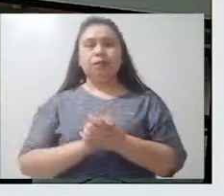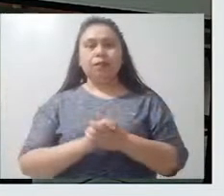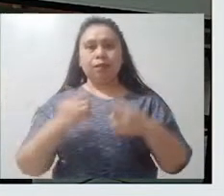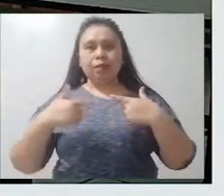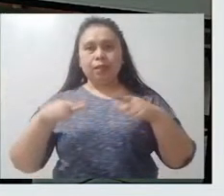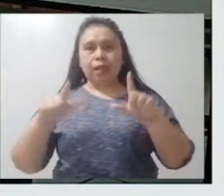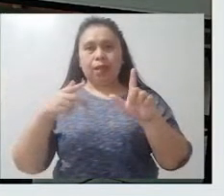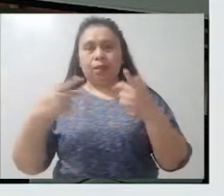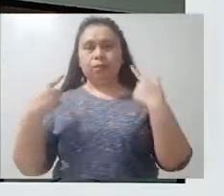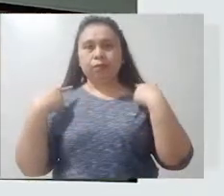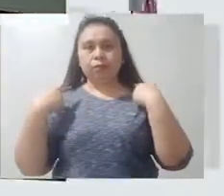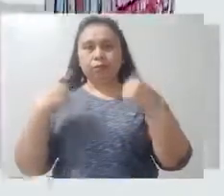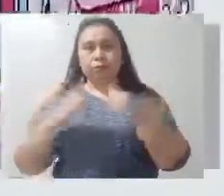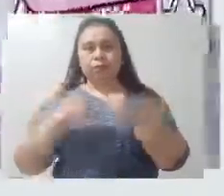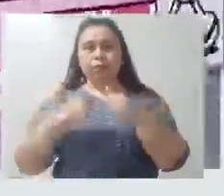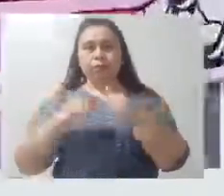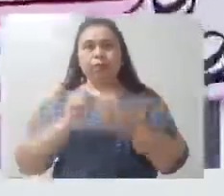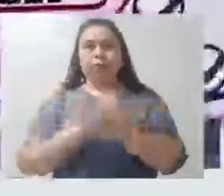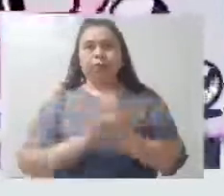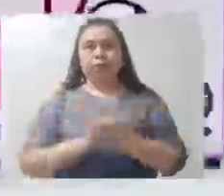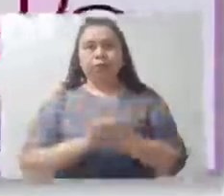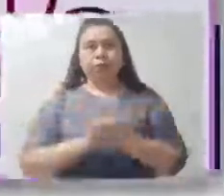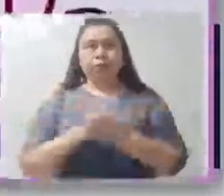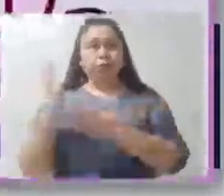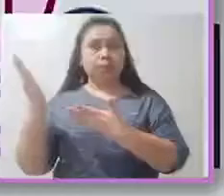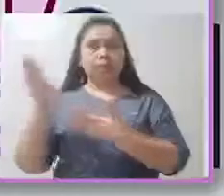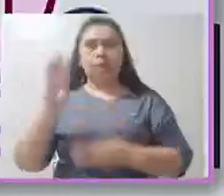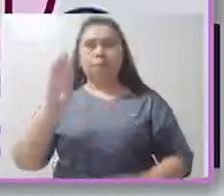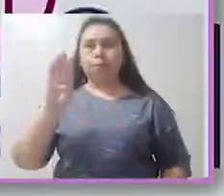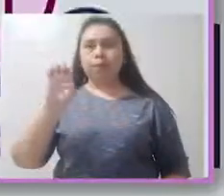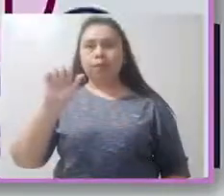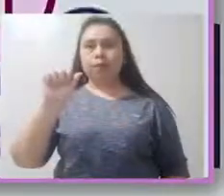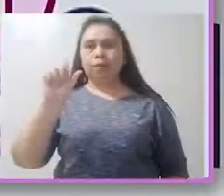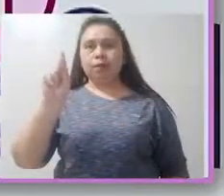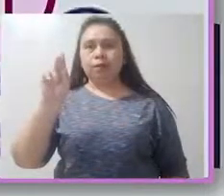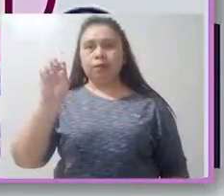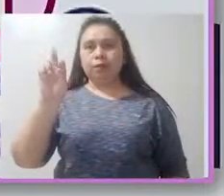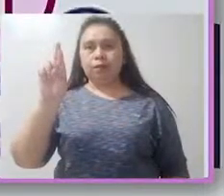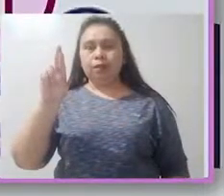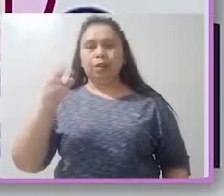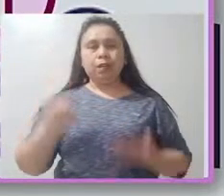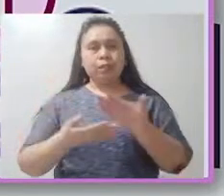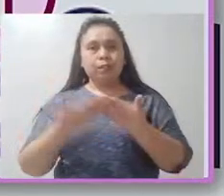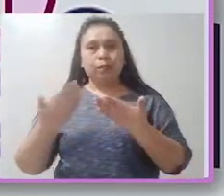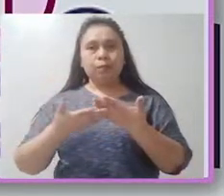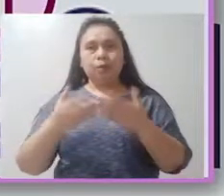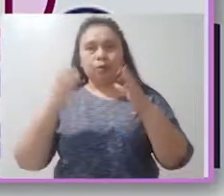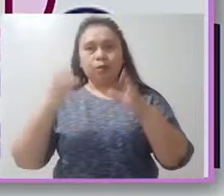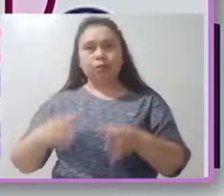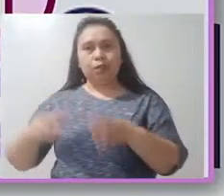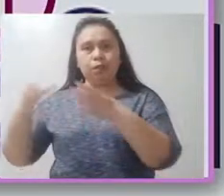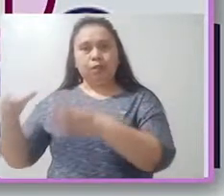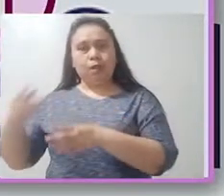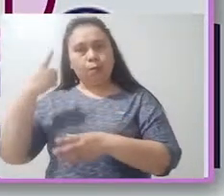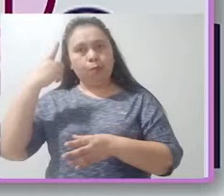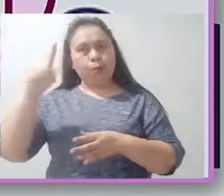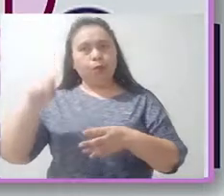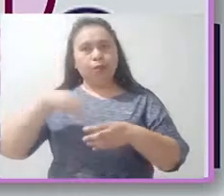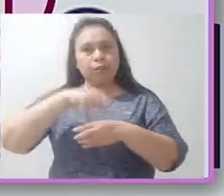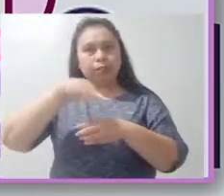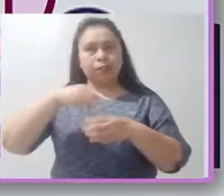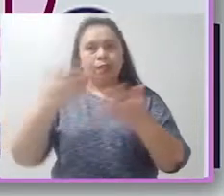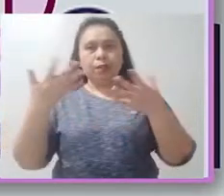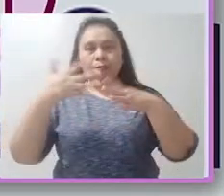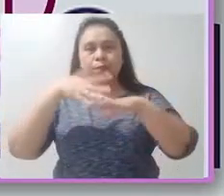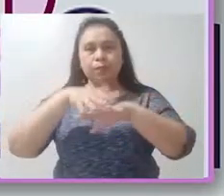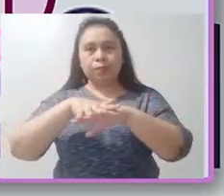have the first one. This is a beaker. This is a simple container for stirring,